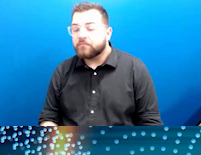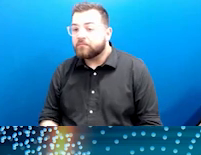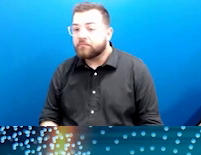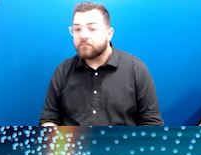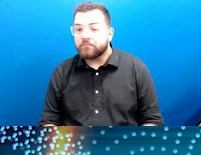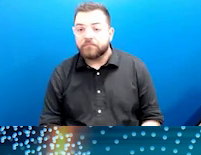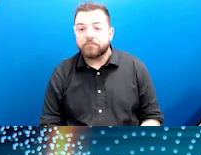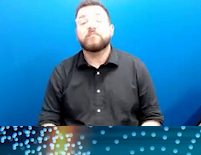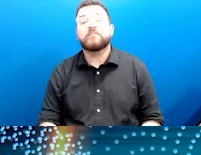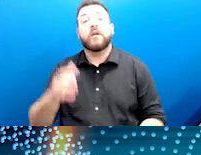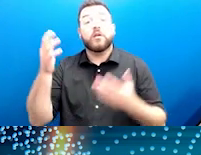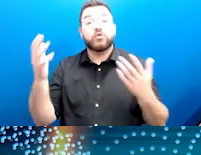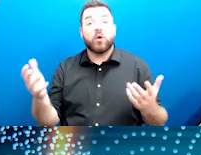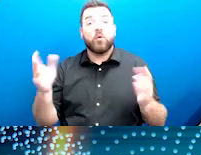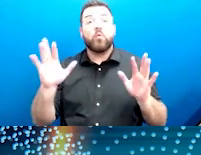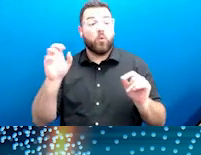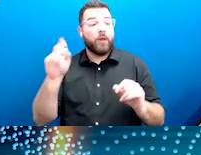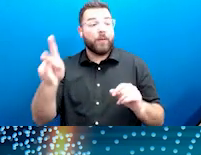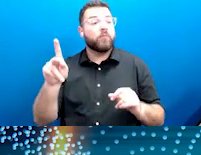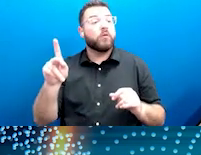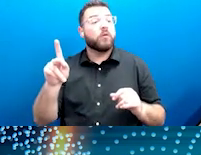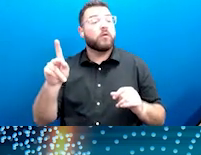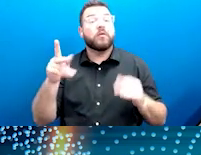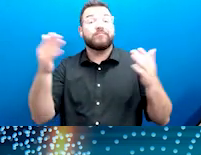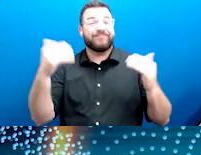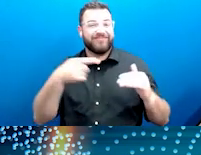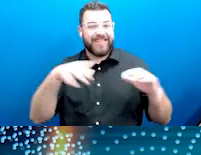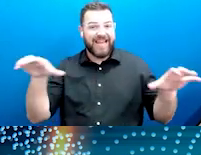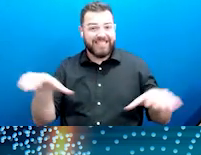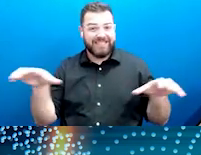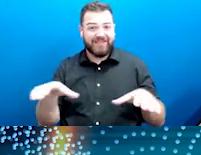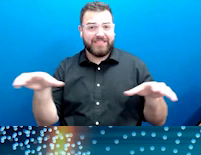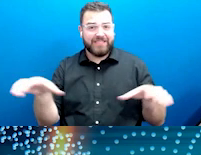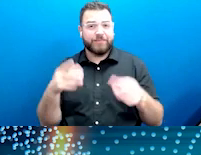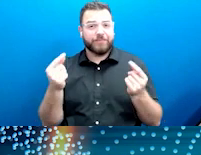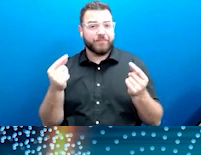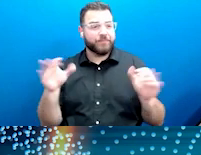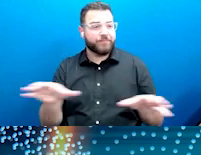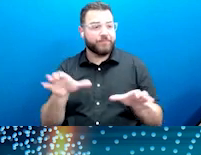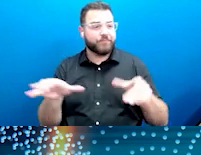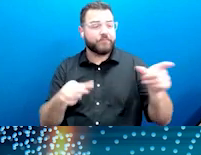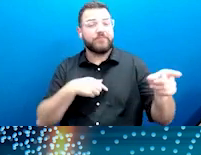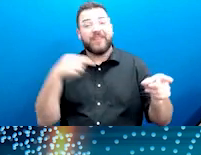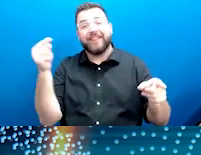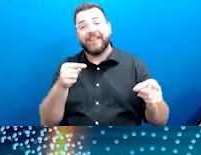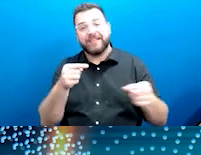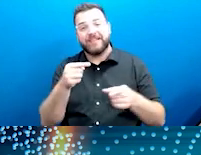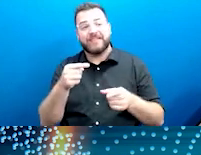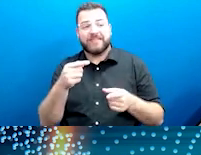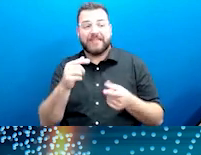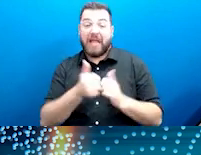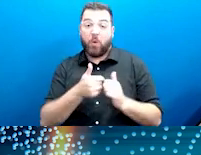Yeah. And so okay, so here's the activity that we're going to do. So this is what I use it